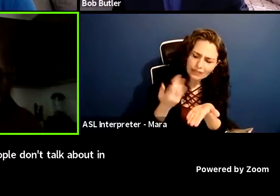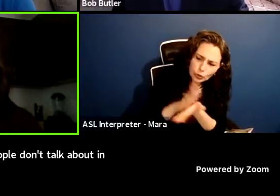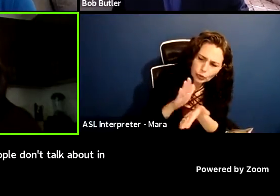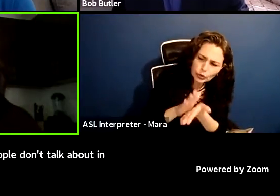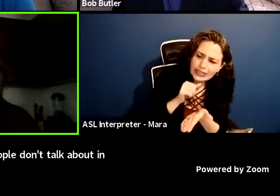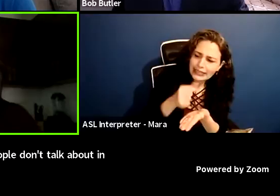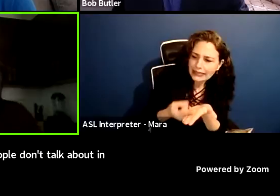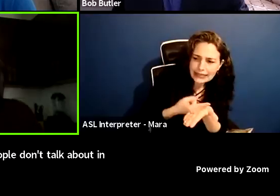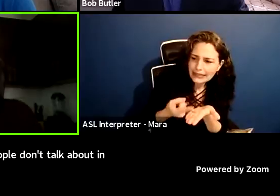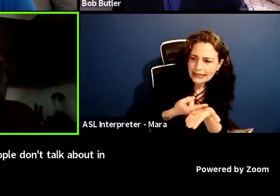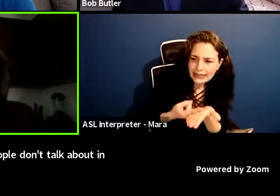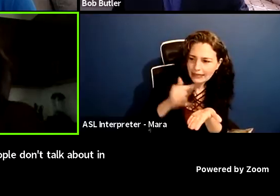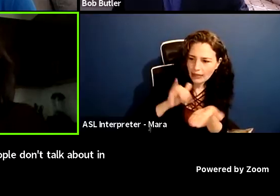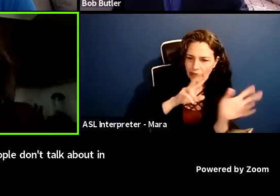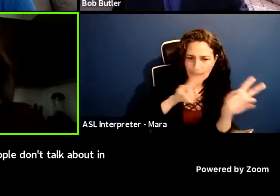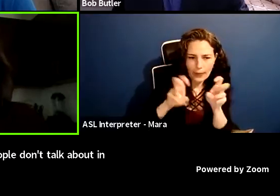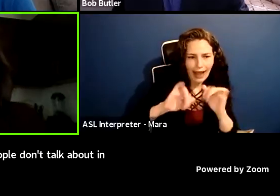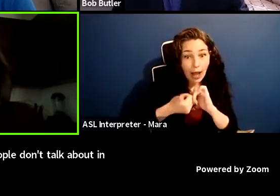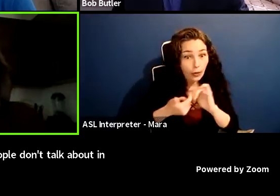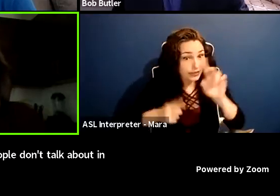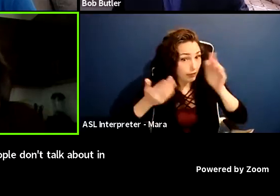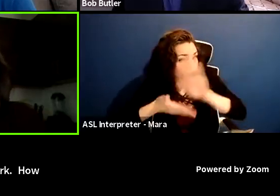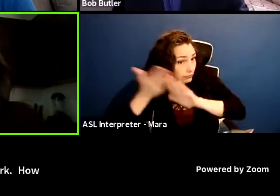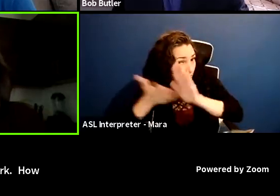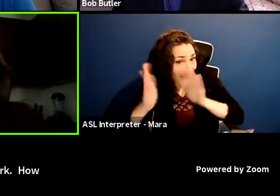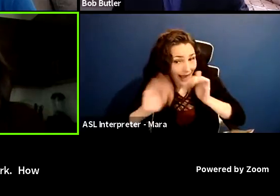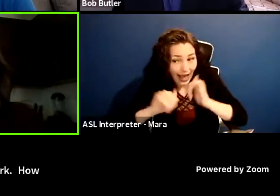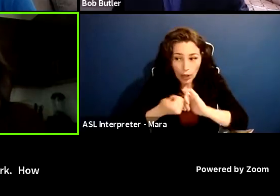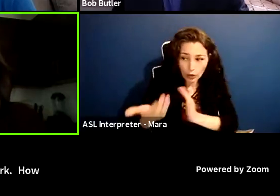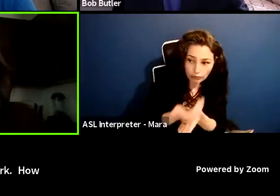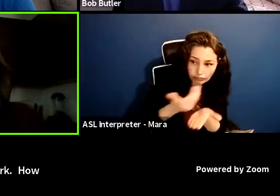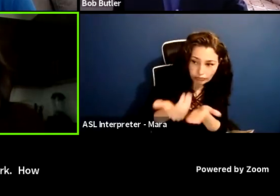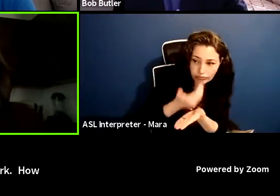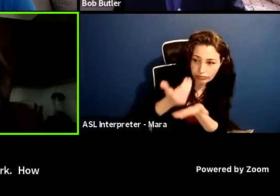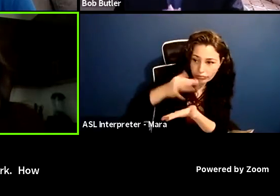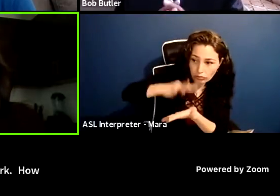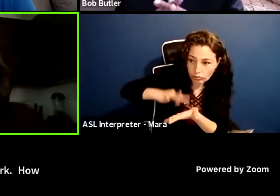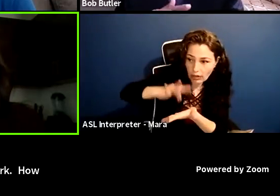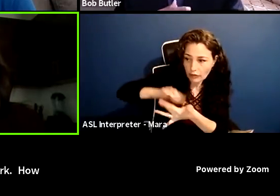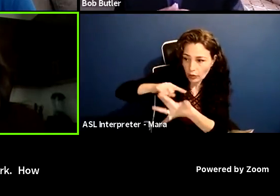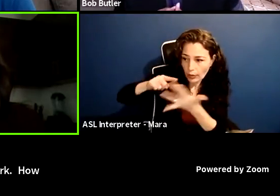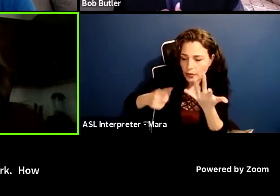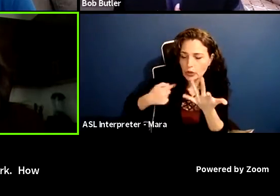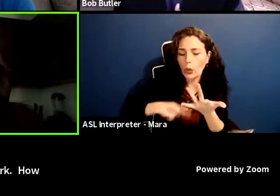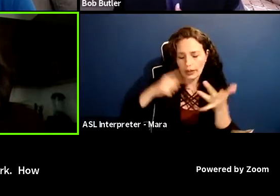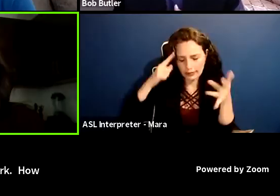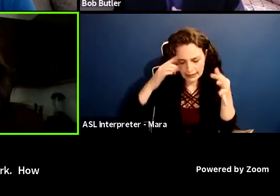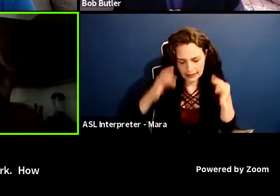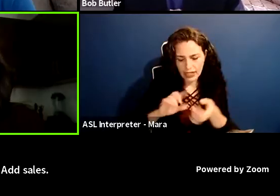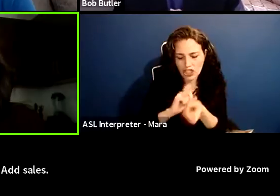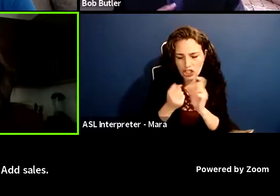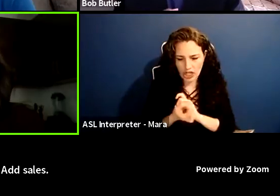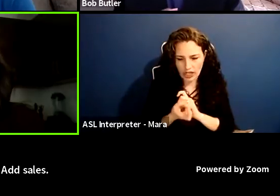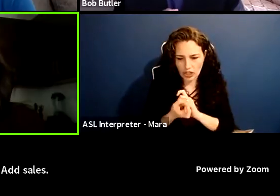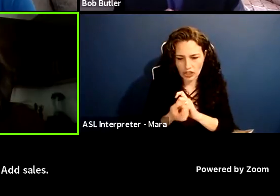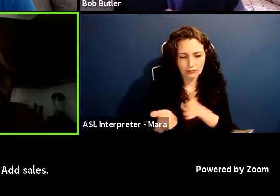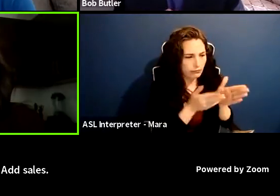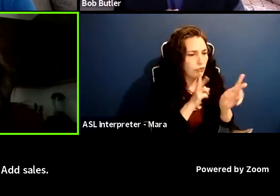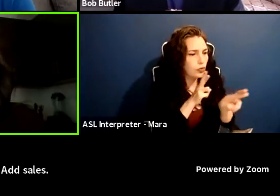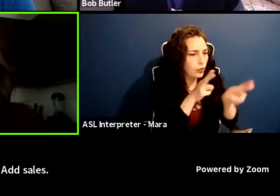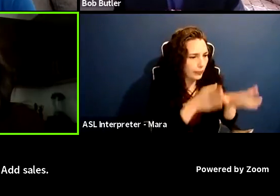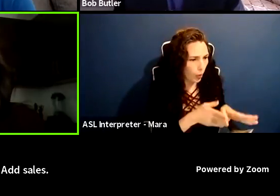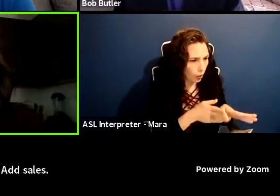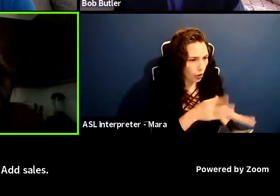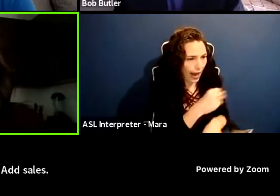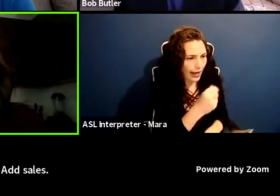ad sales? So in learning about that, I decided to make a change. And now I'm a reporter and a host.